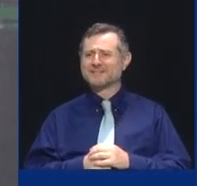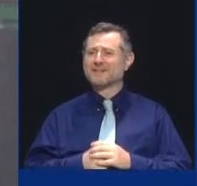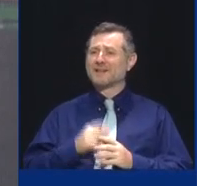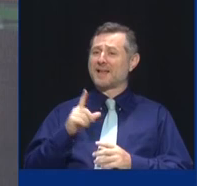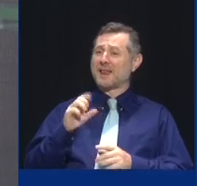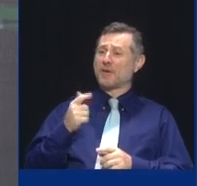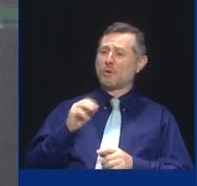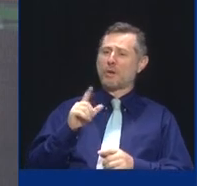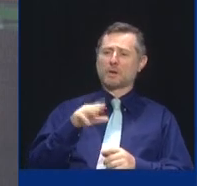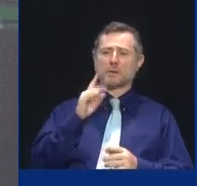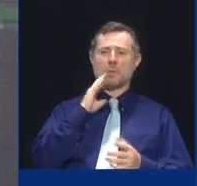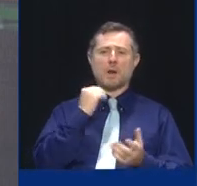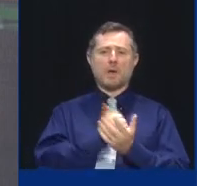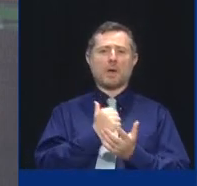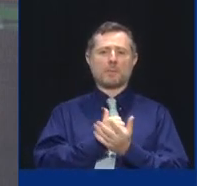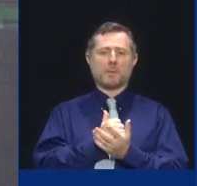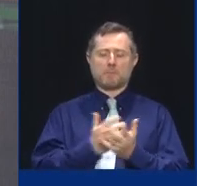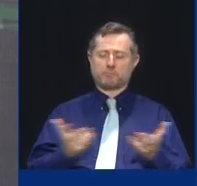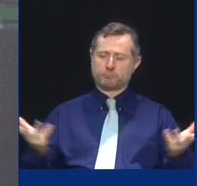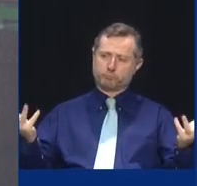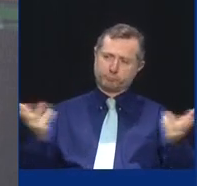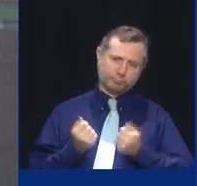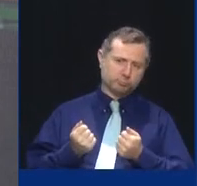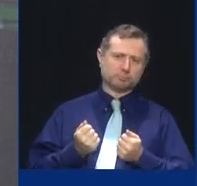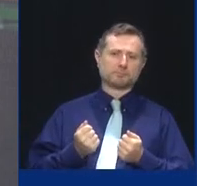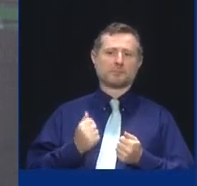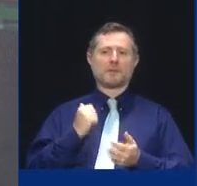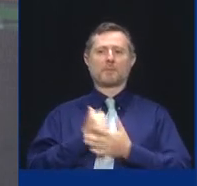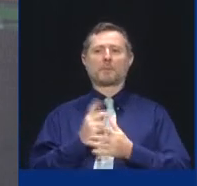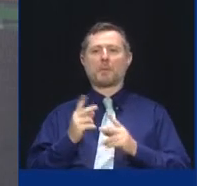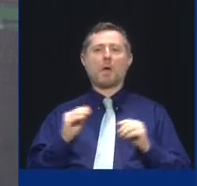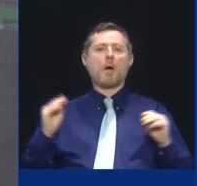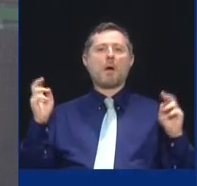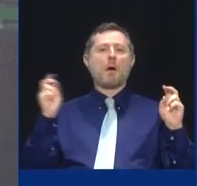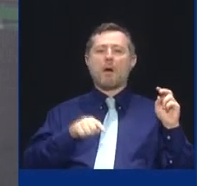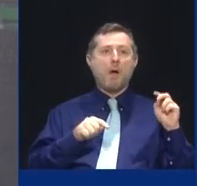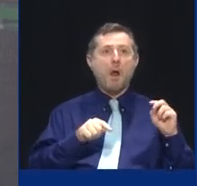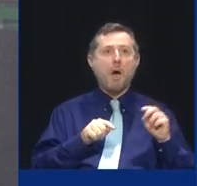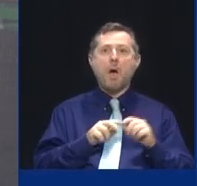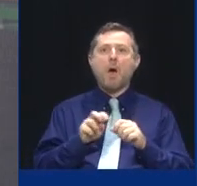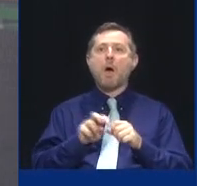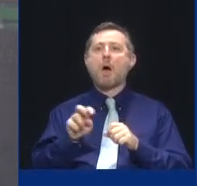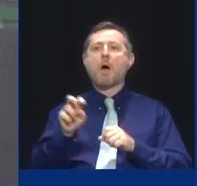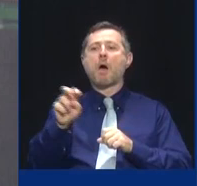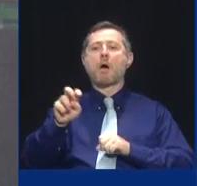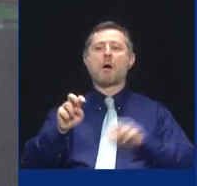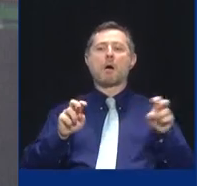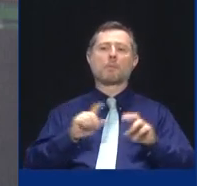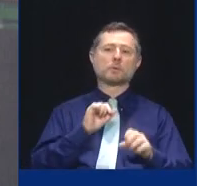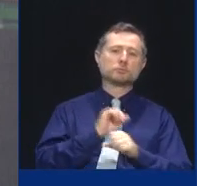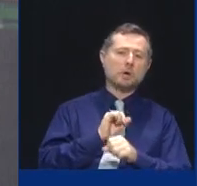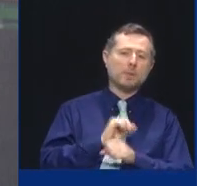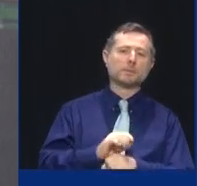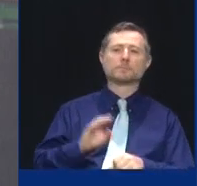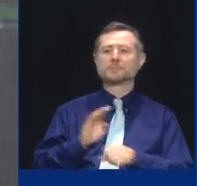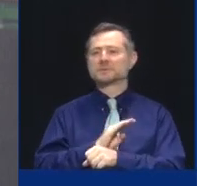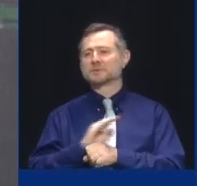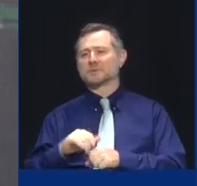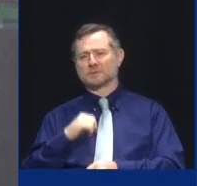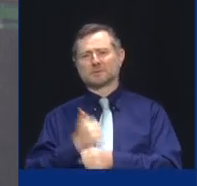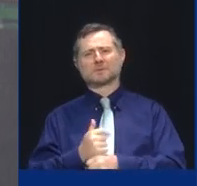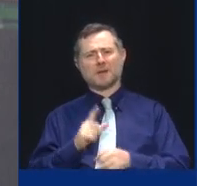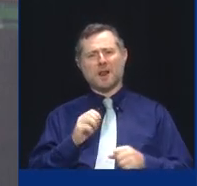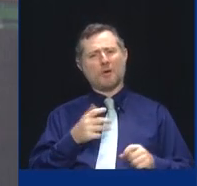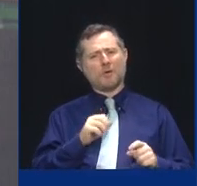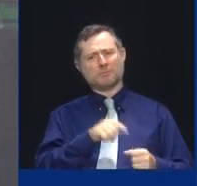going to do. Yes, the economics and the jobs of Legoland itself,